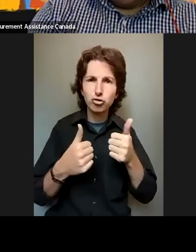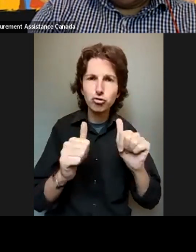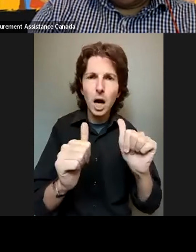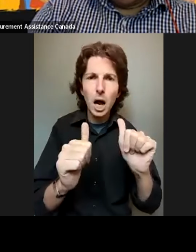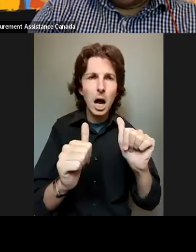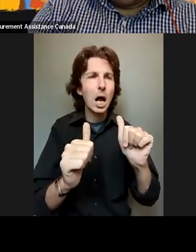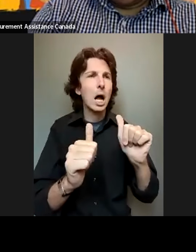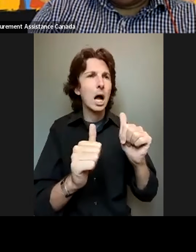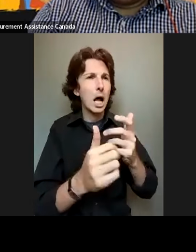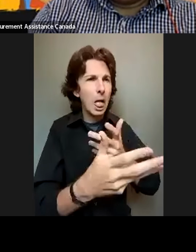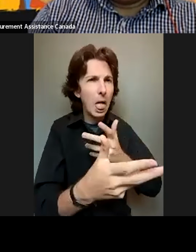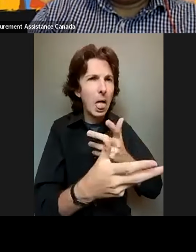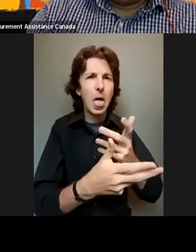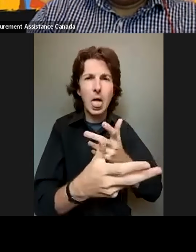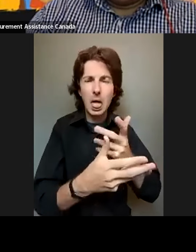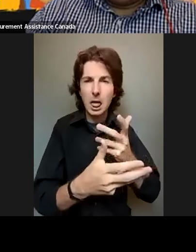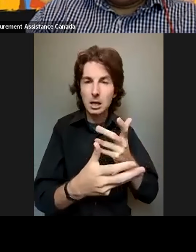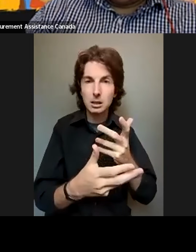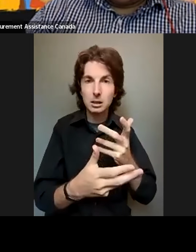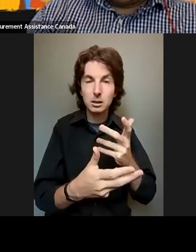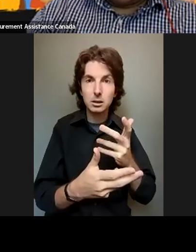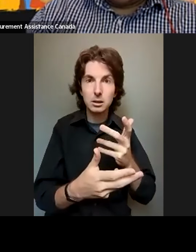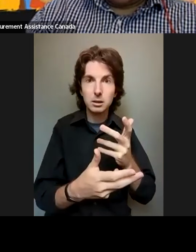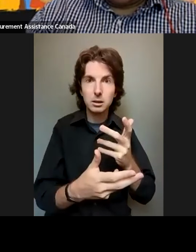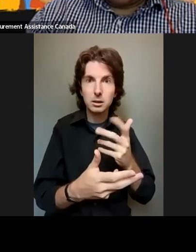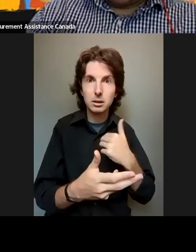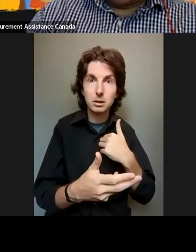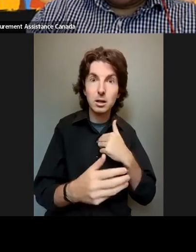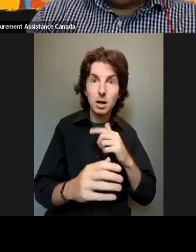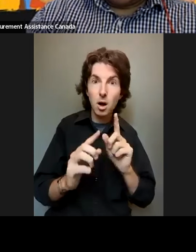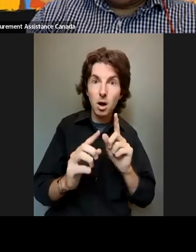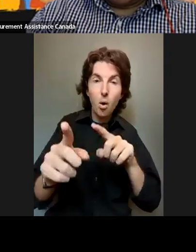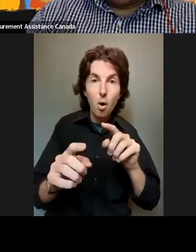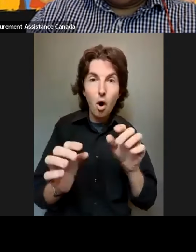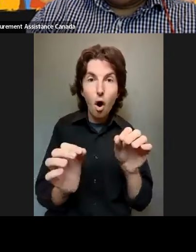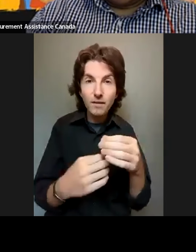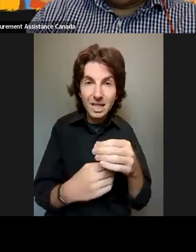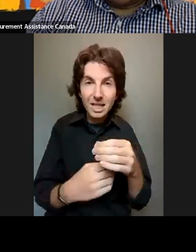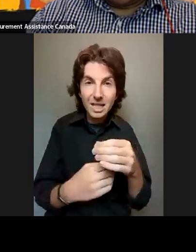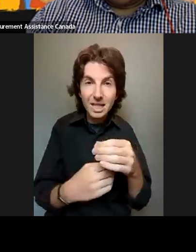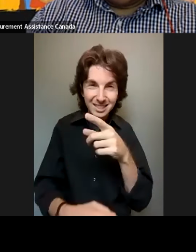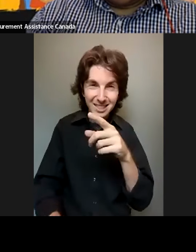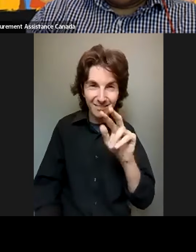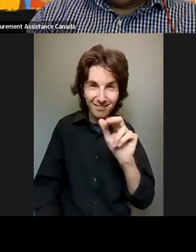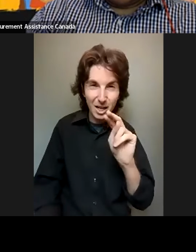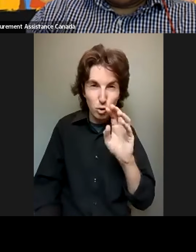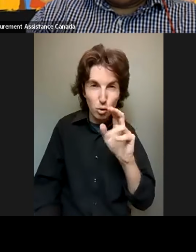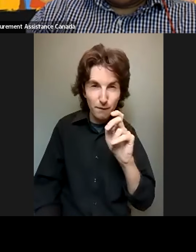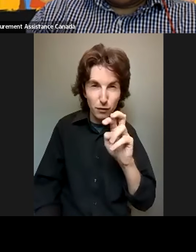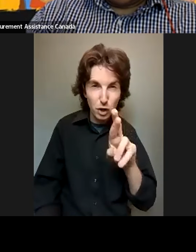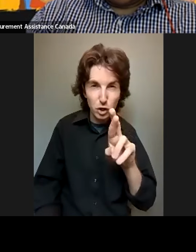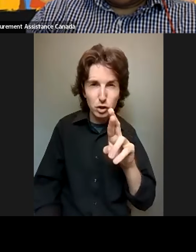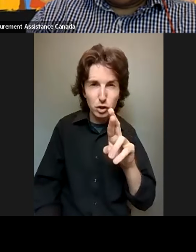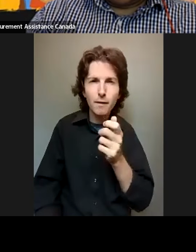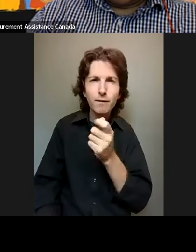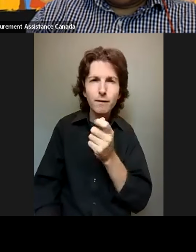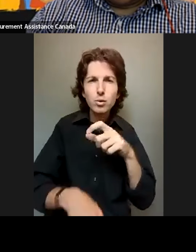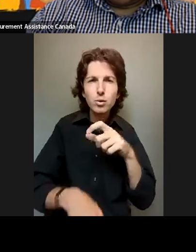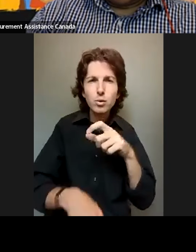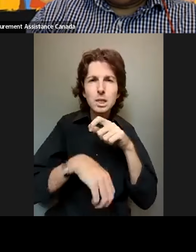this process, I actually went to your office in Vancouver a couple of times too. When I was just beginning,